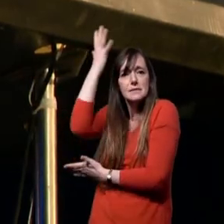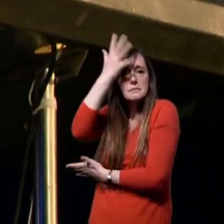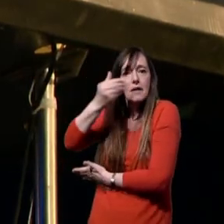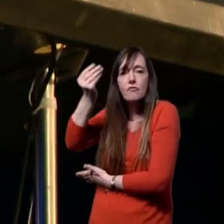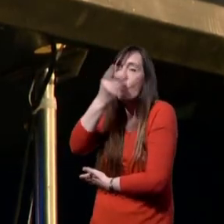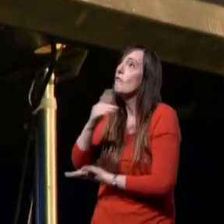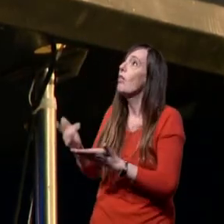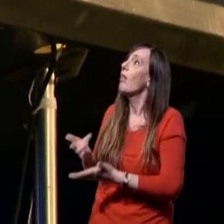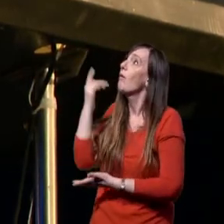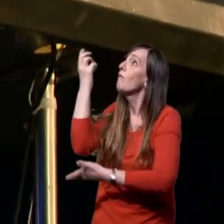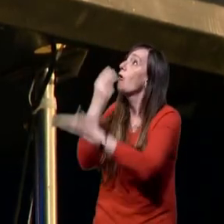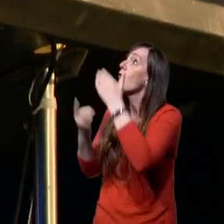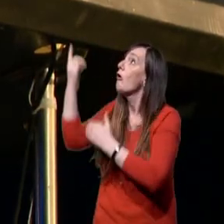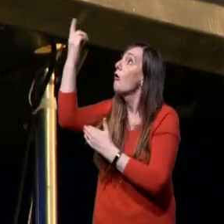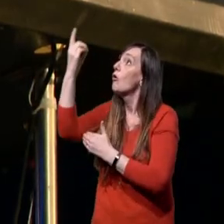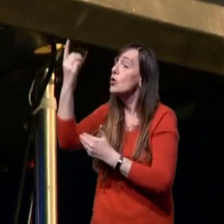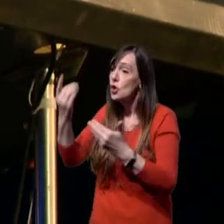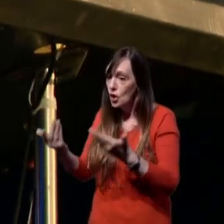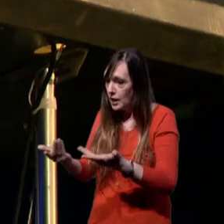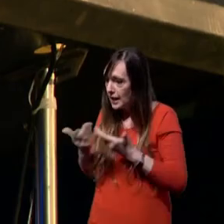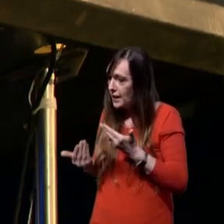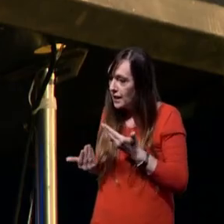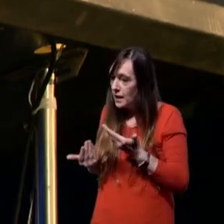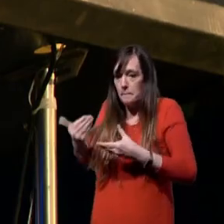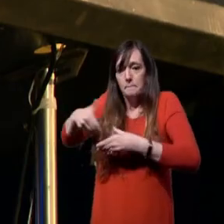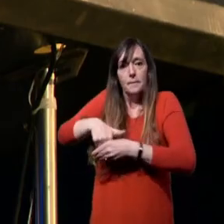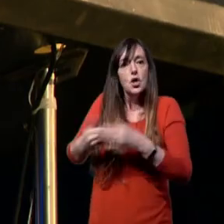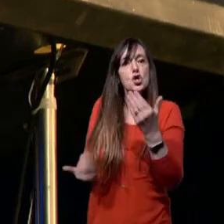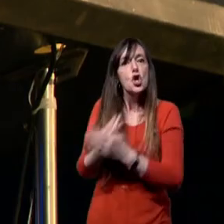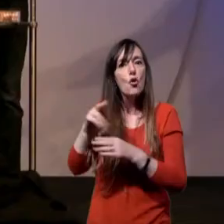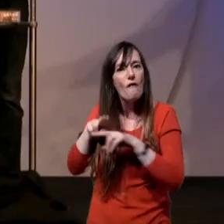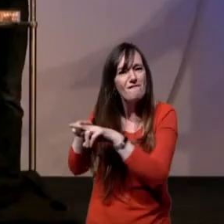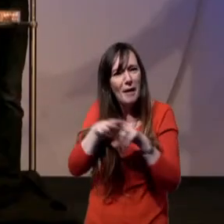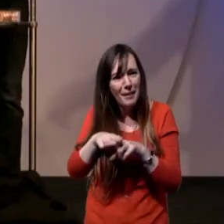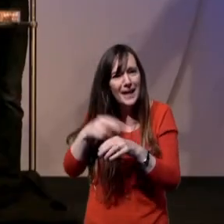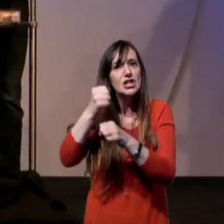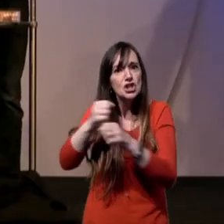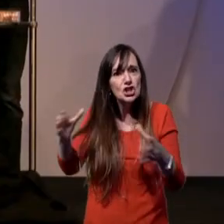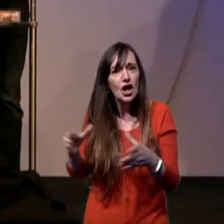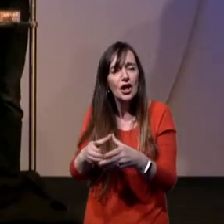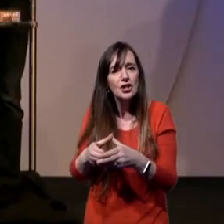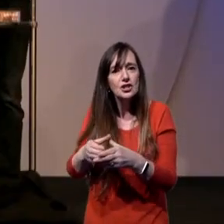God, and a new family in the church. Amen? Amen.